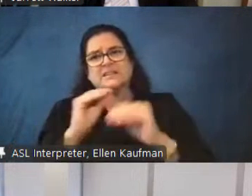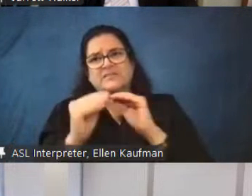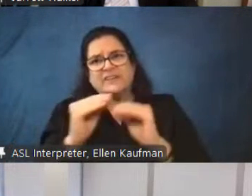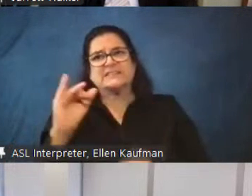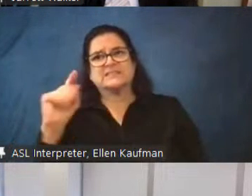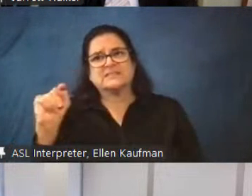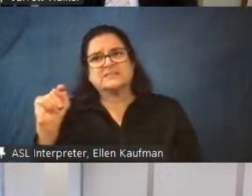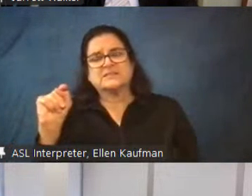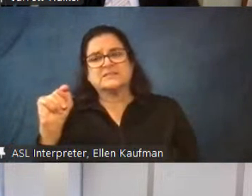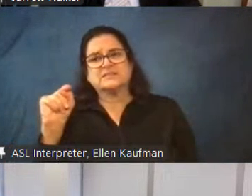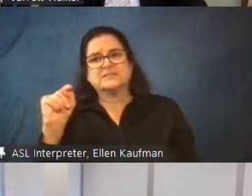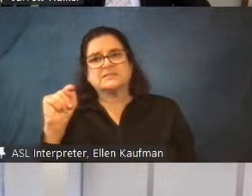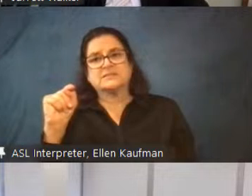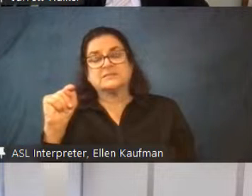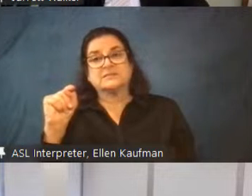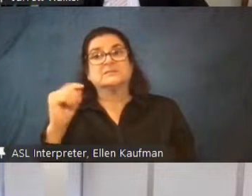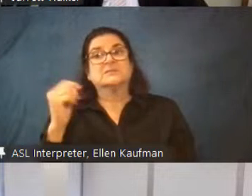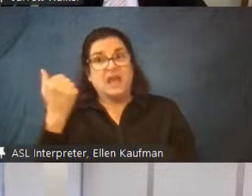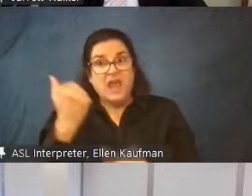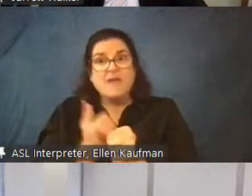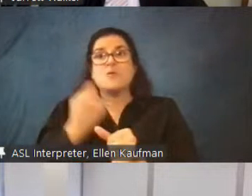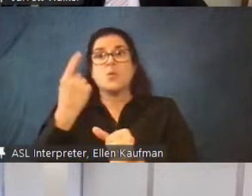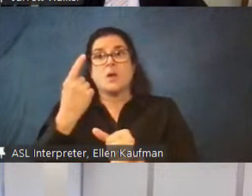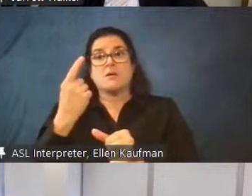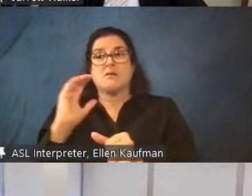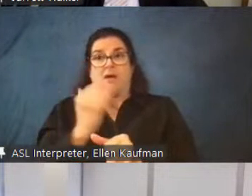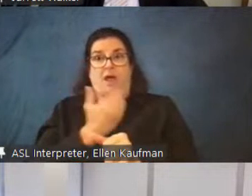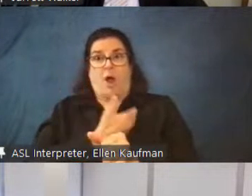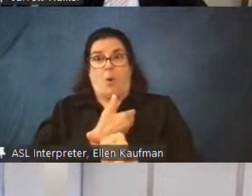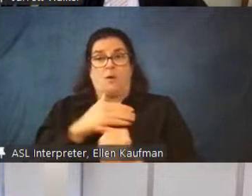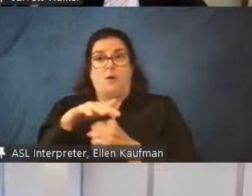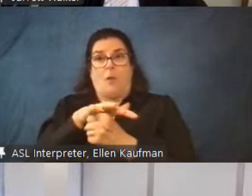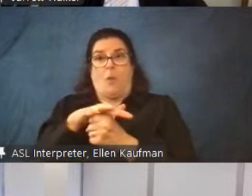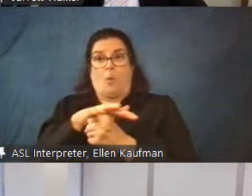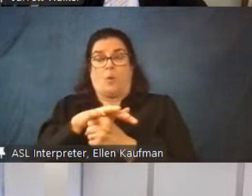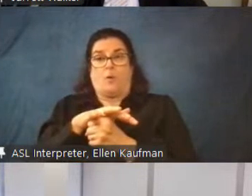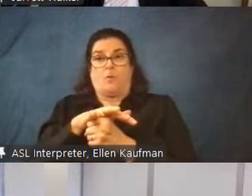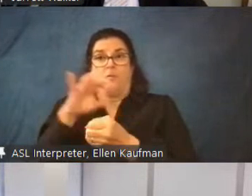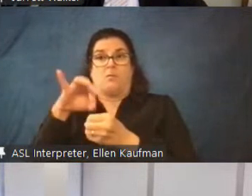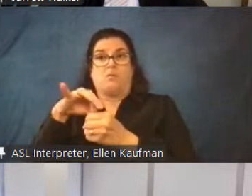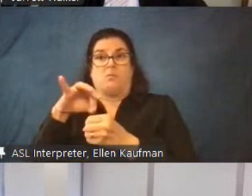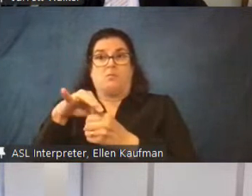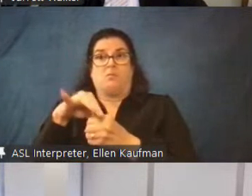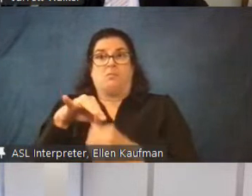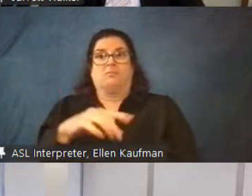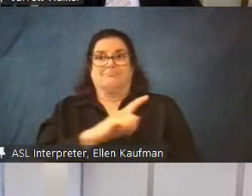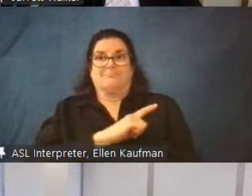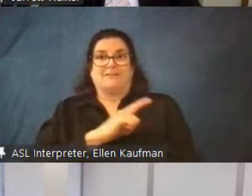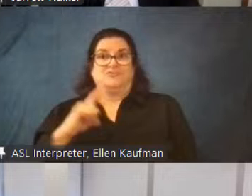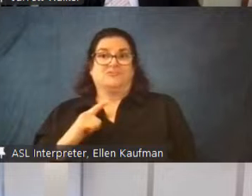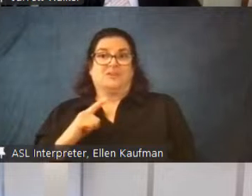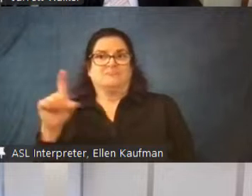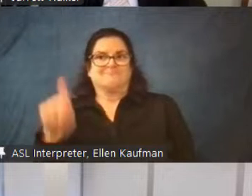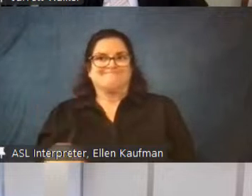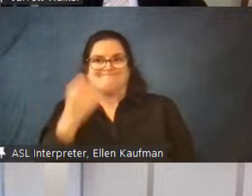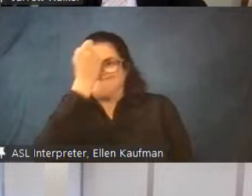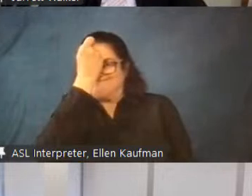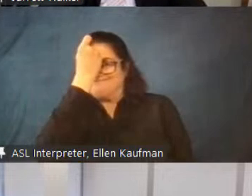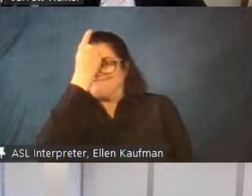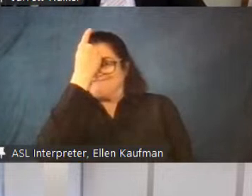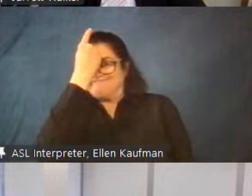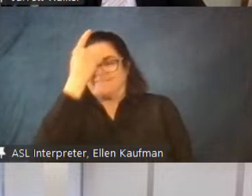our local elected officials, understand what Mr. Walker has, I think, clearly laid out and what we have been trying